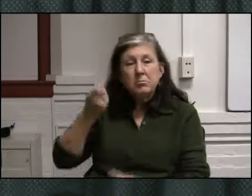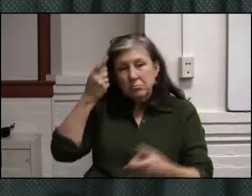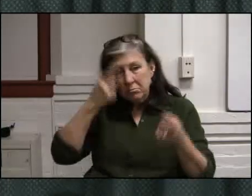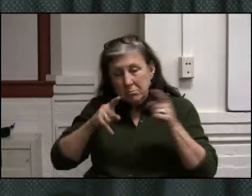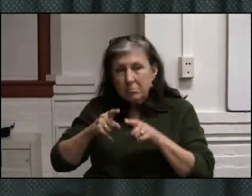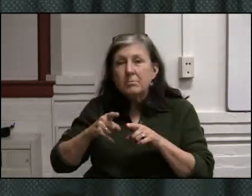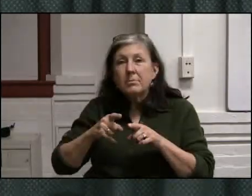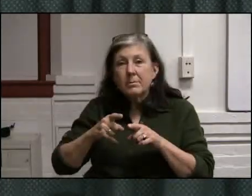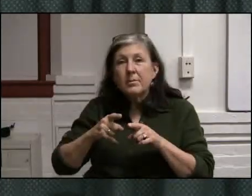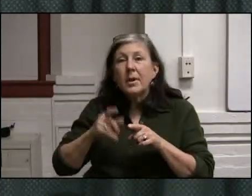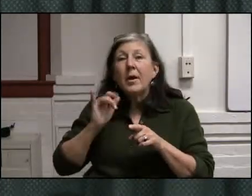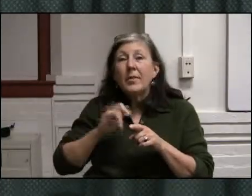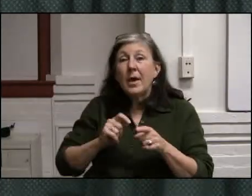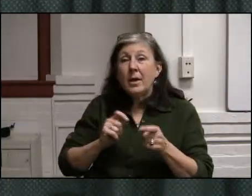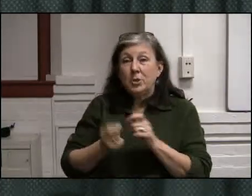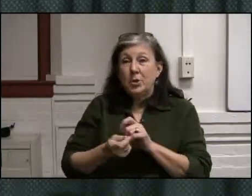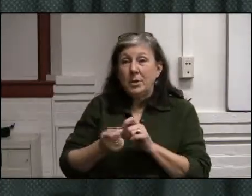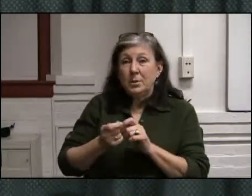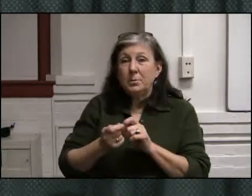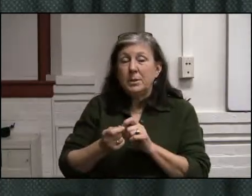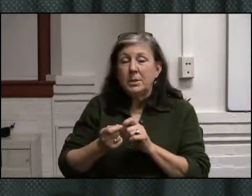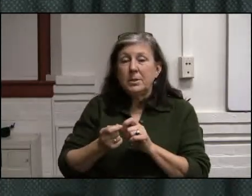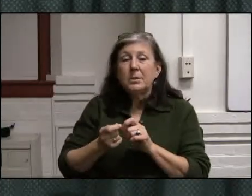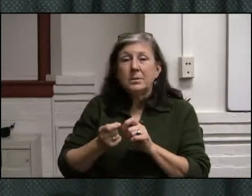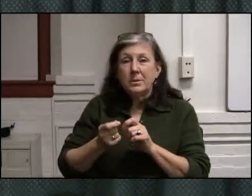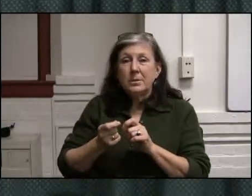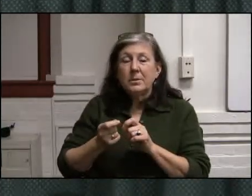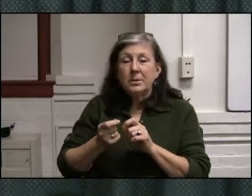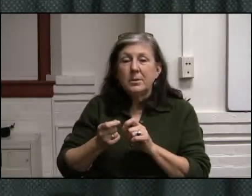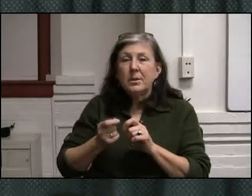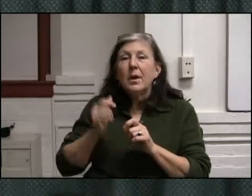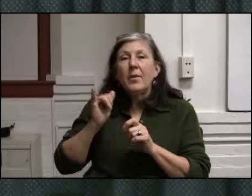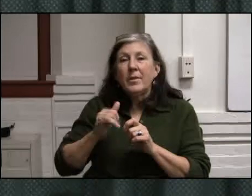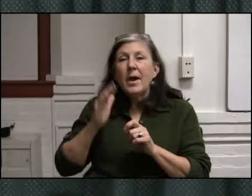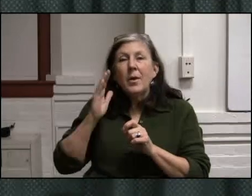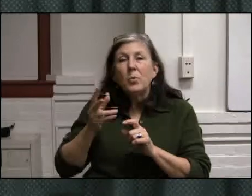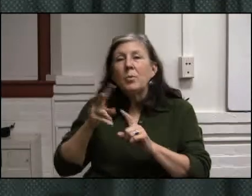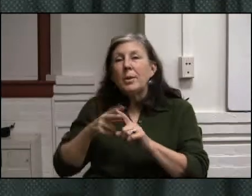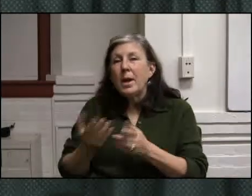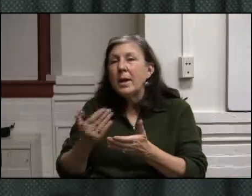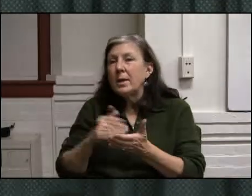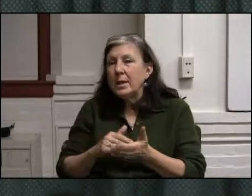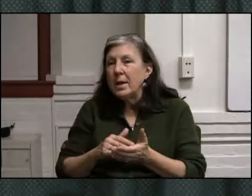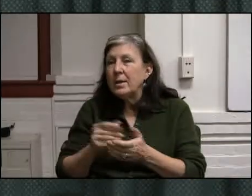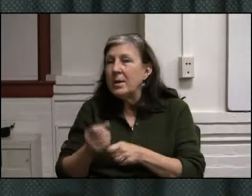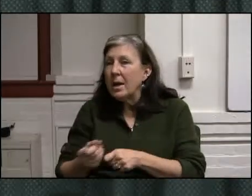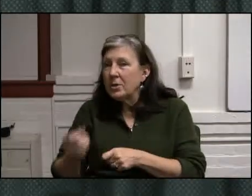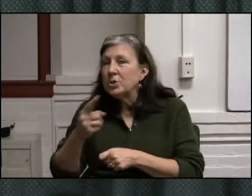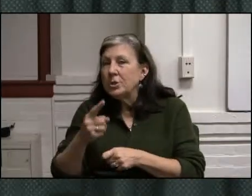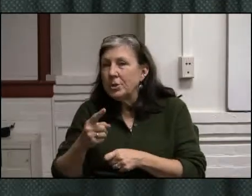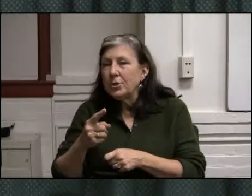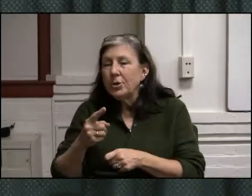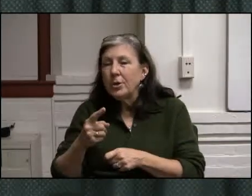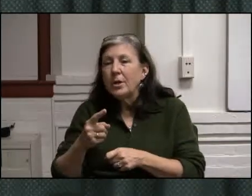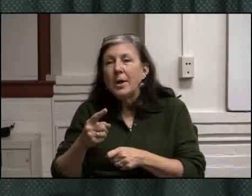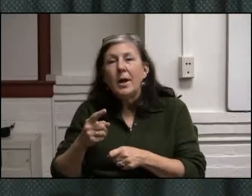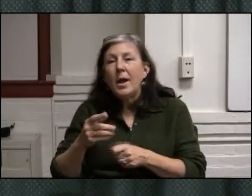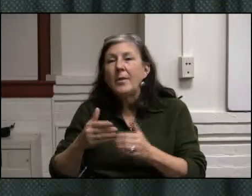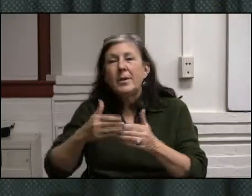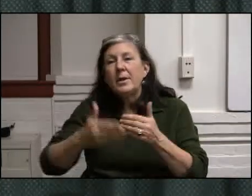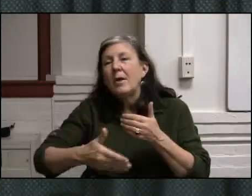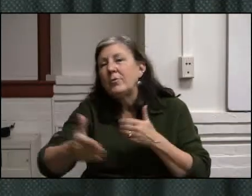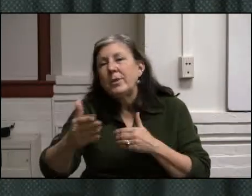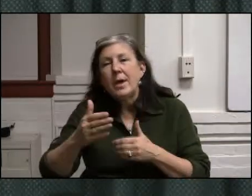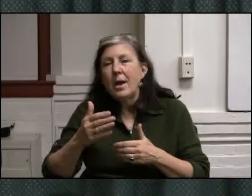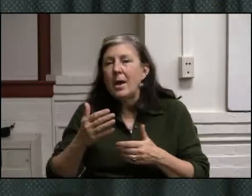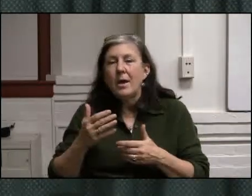that adjustment, the adjusted methodology will apply again to next year. And after that, they'll be just in the system